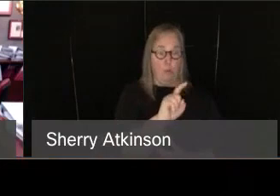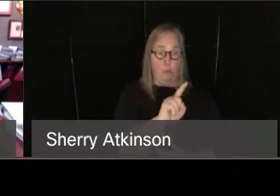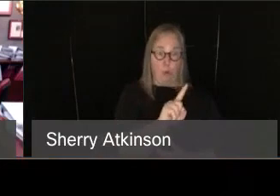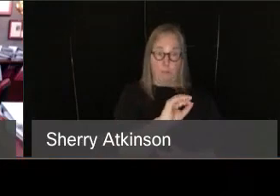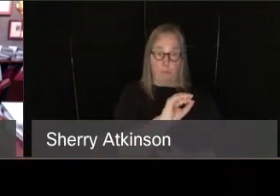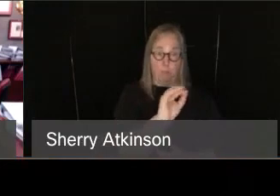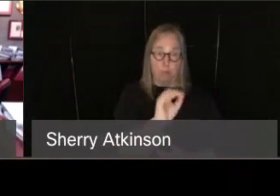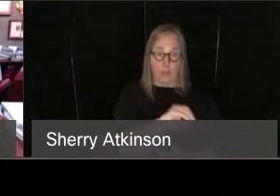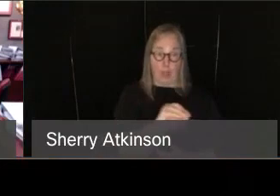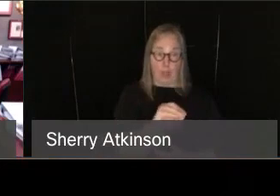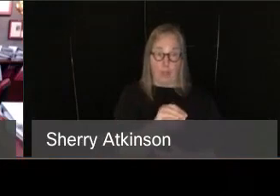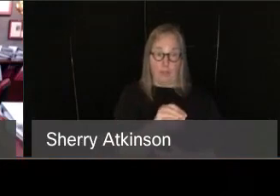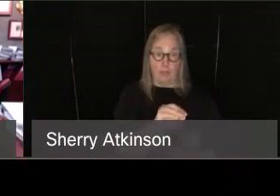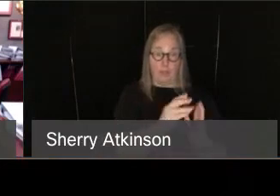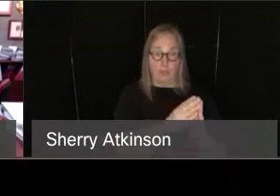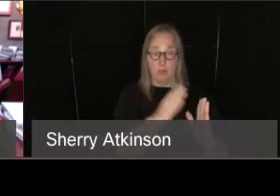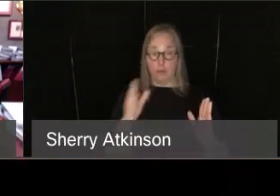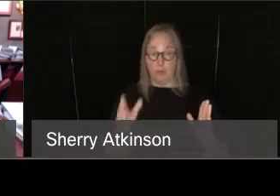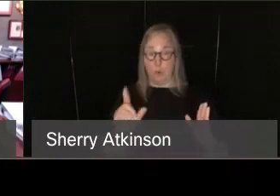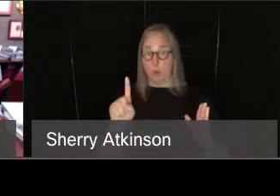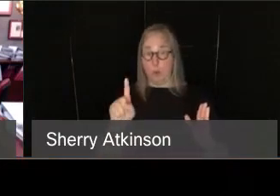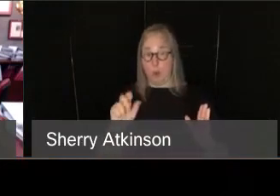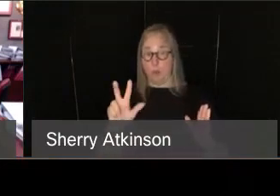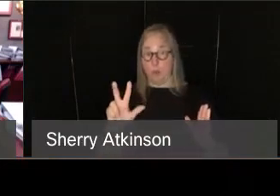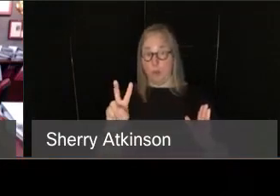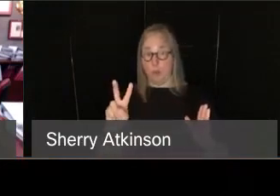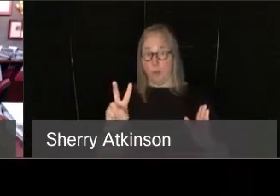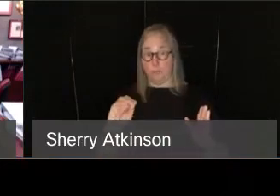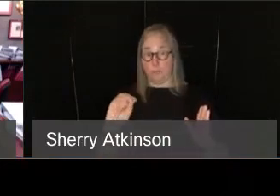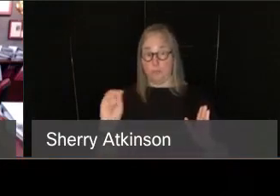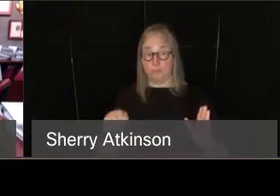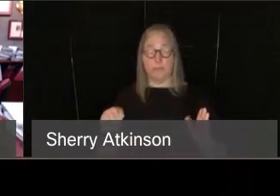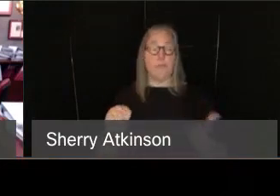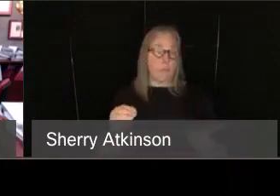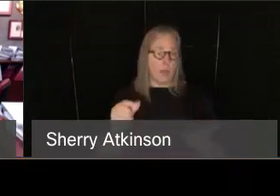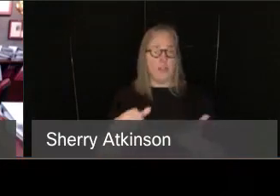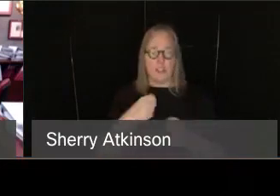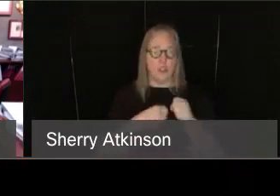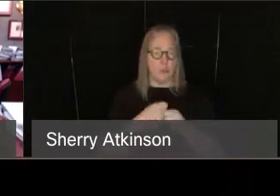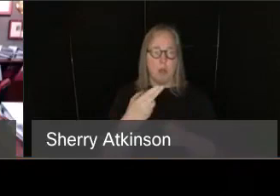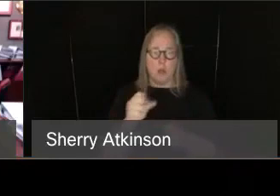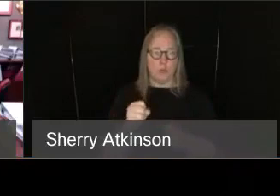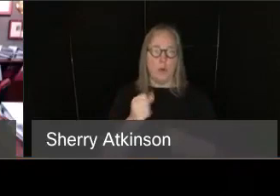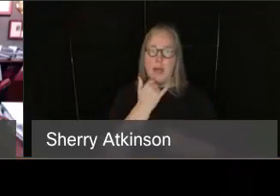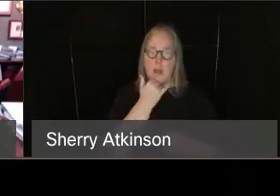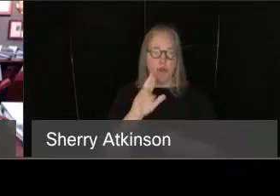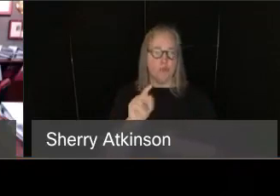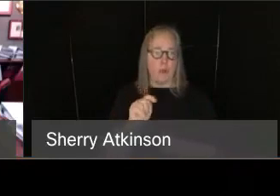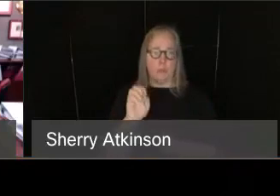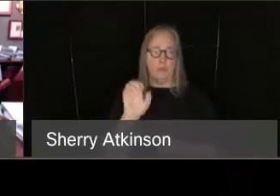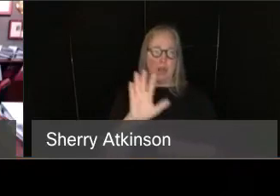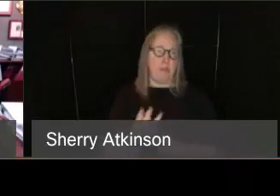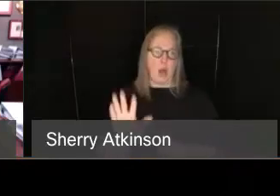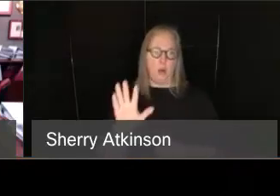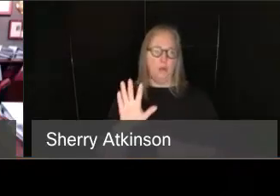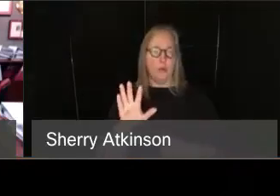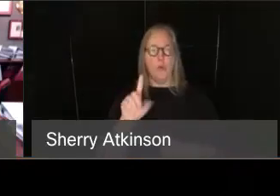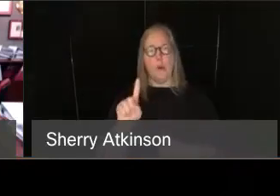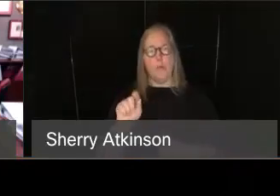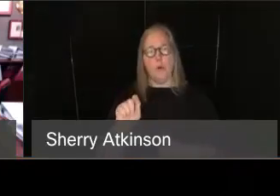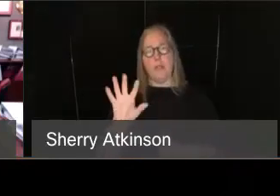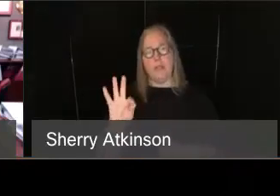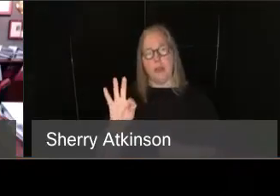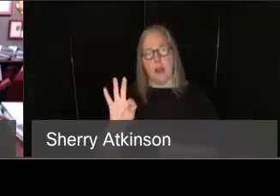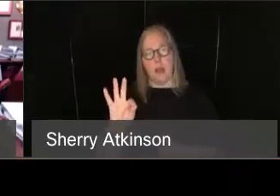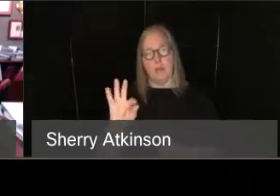0.01% to 1.32%. This year, the high school error rate was about